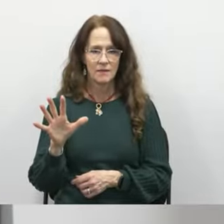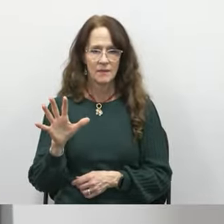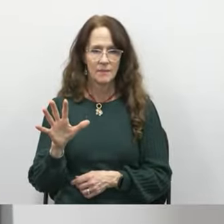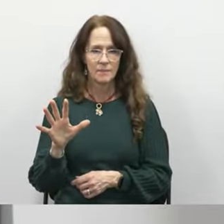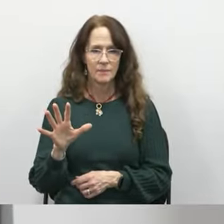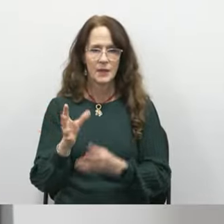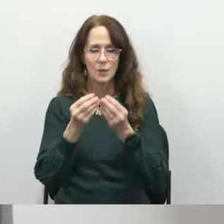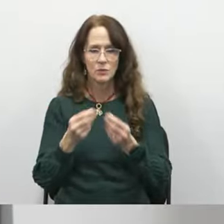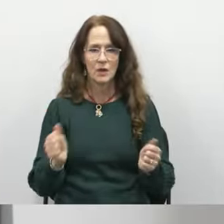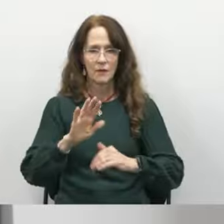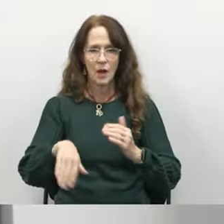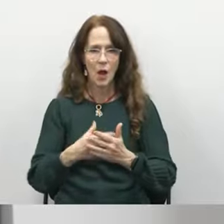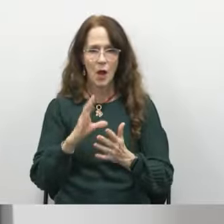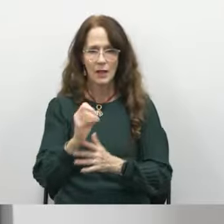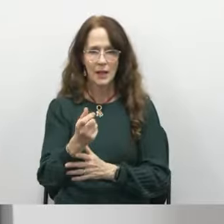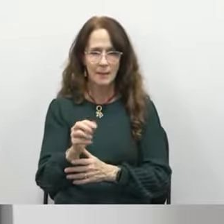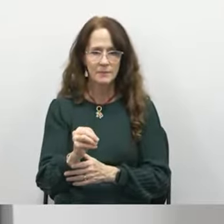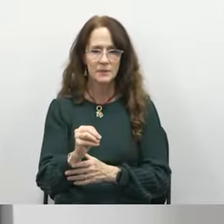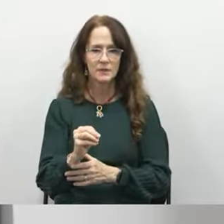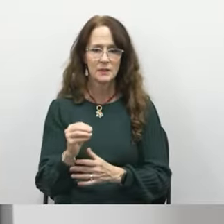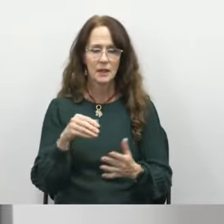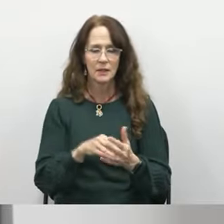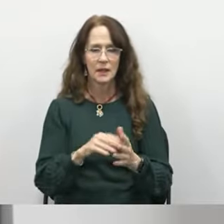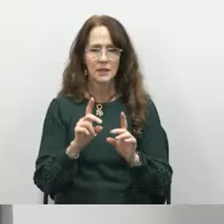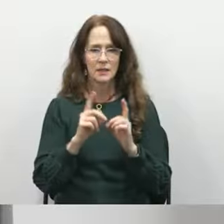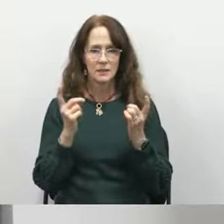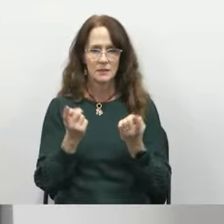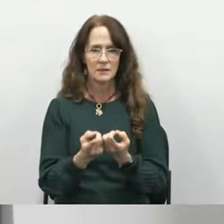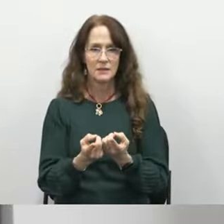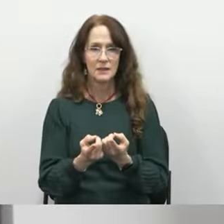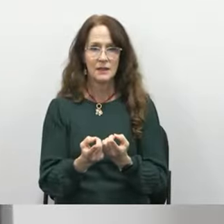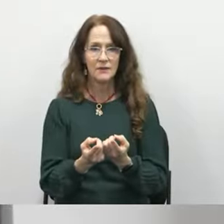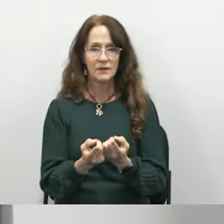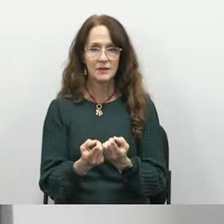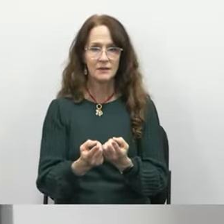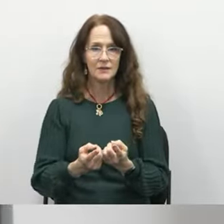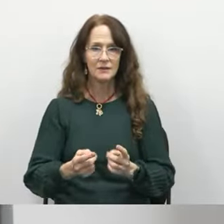2288755, resolving all claims against the district.